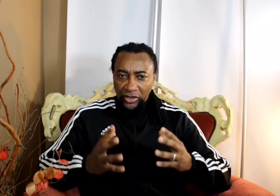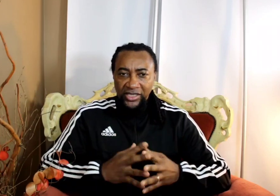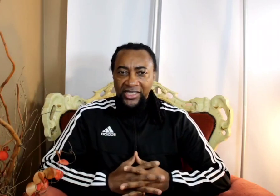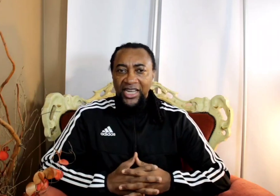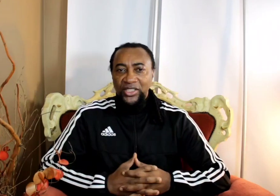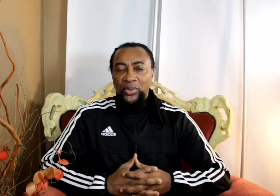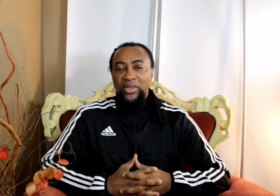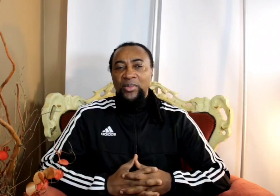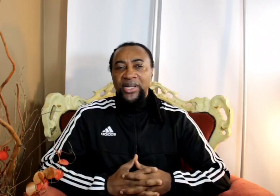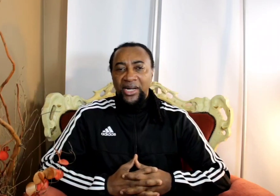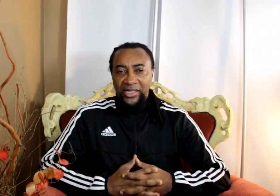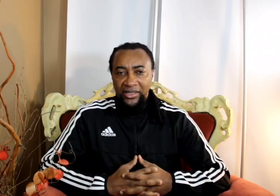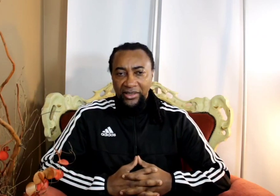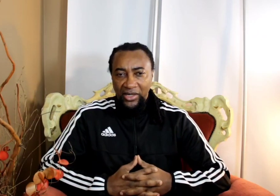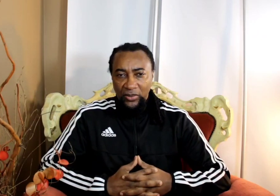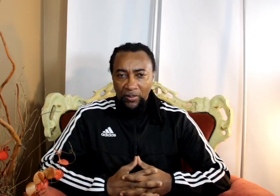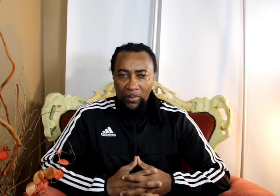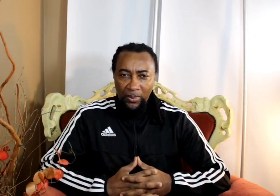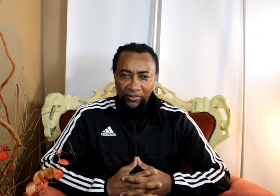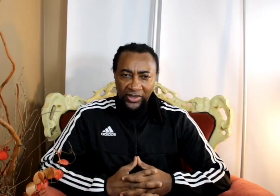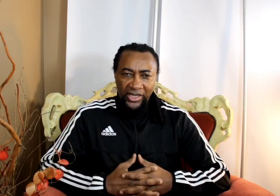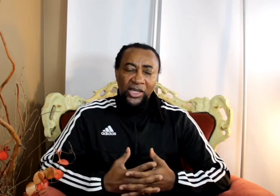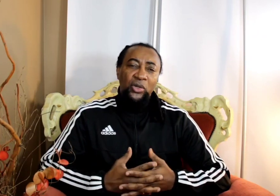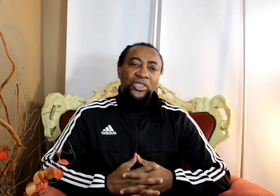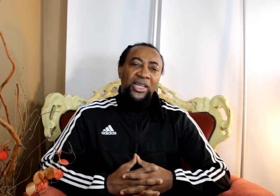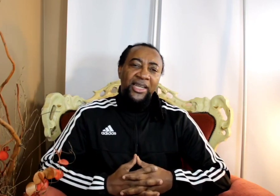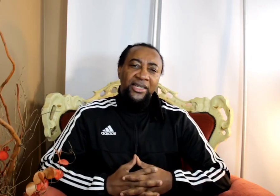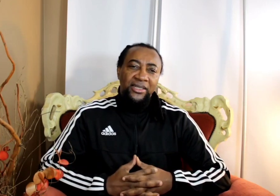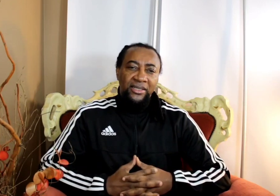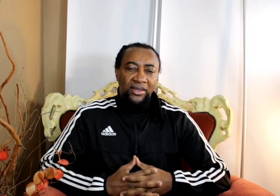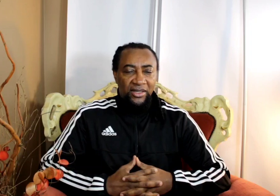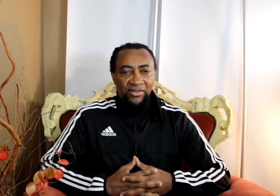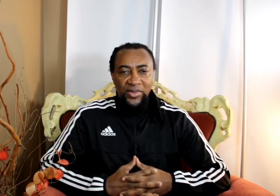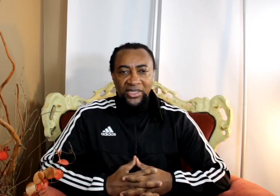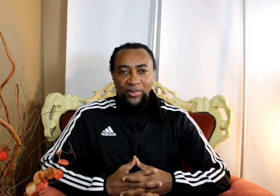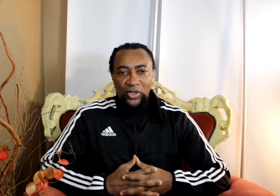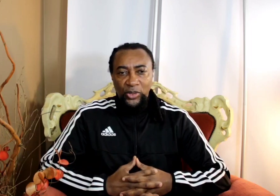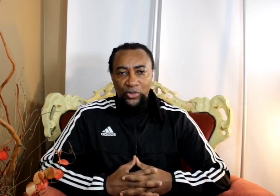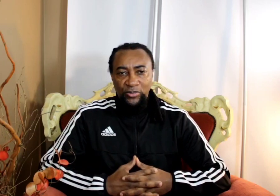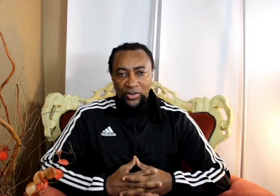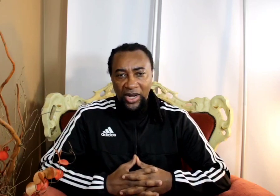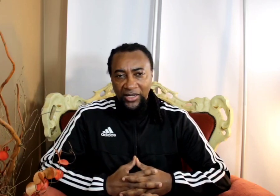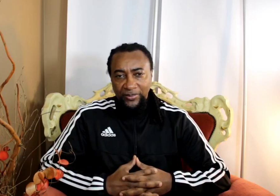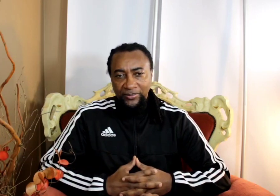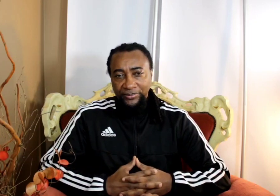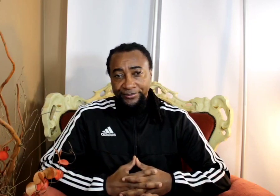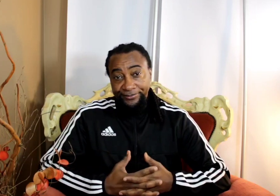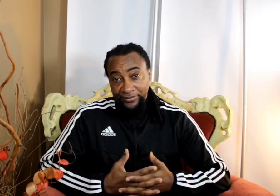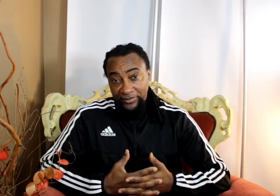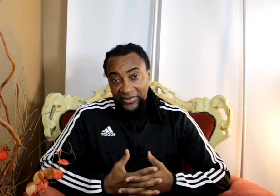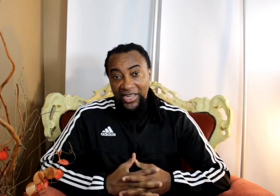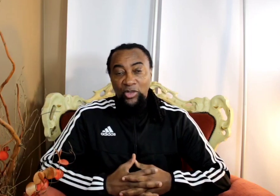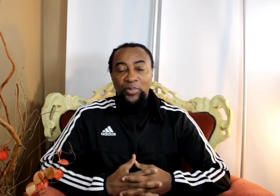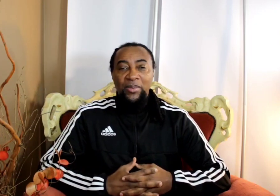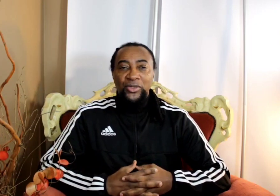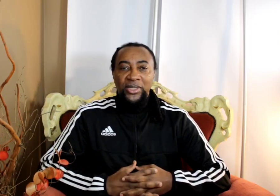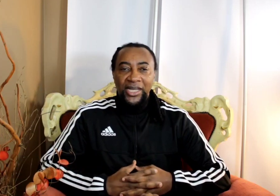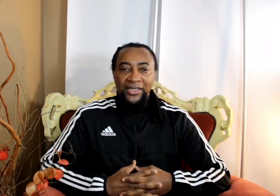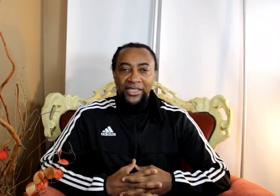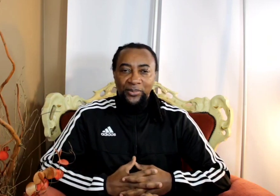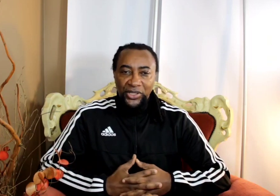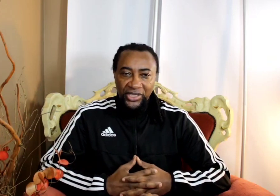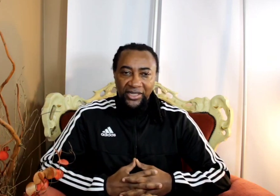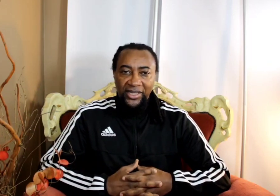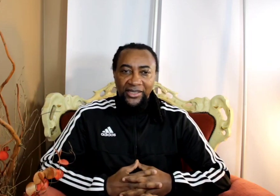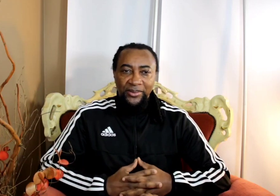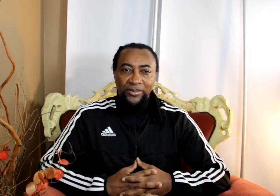and cutting ties with the monarchy. Now, it looks like the government is about to prove me wrong. I have no problems with